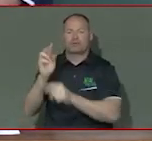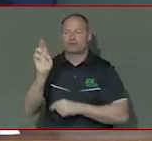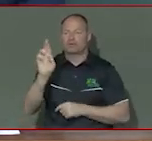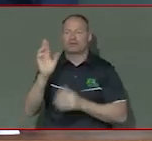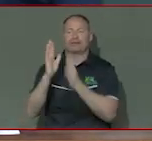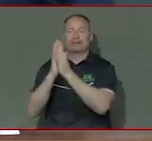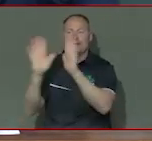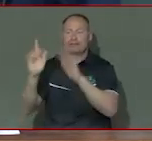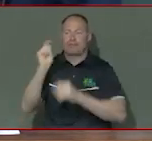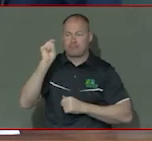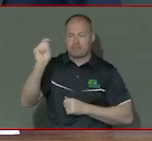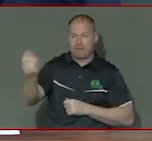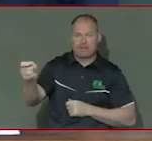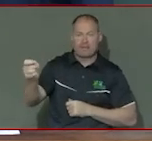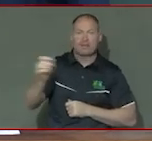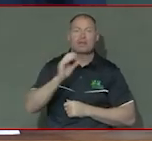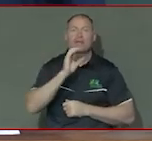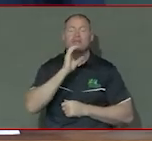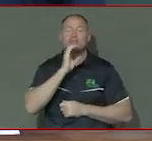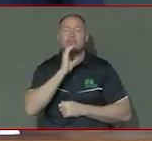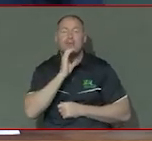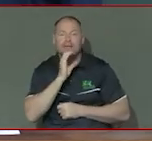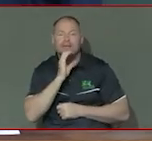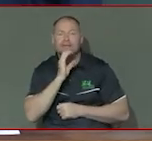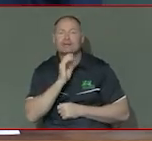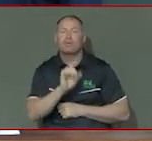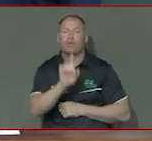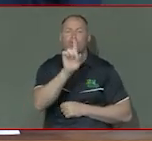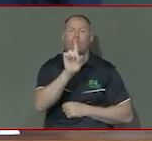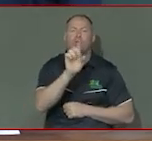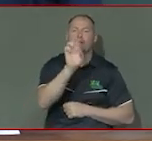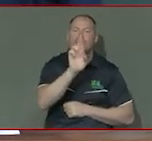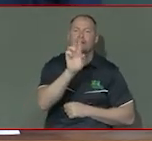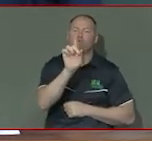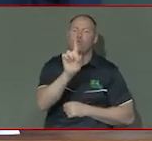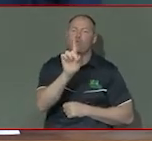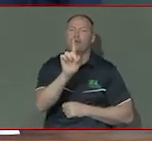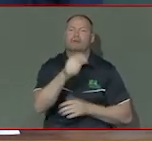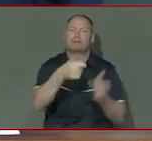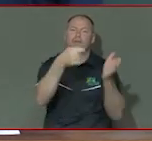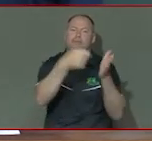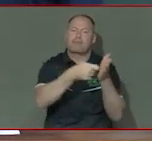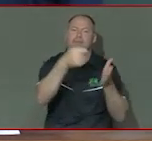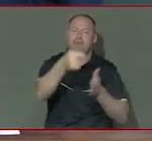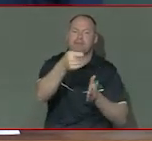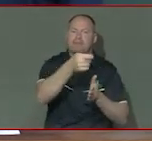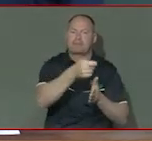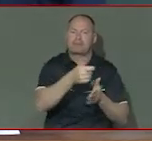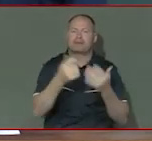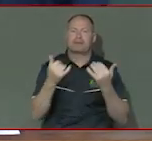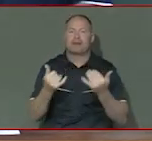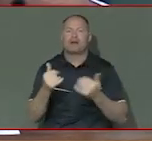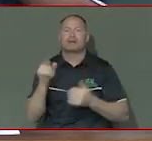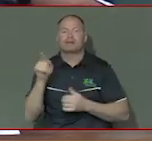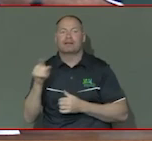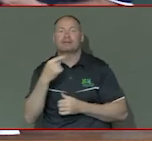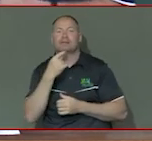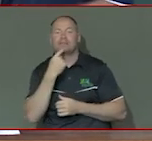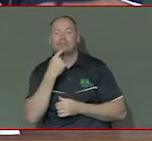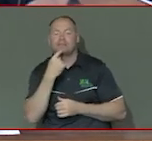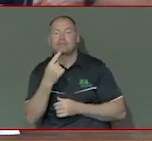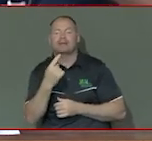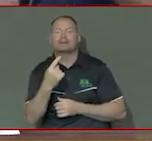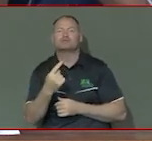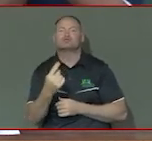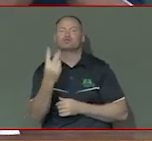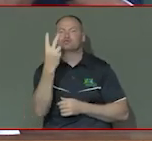All right. This means for every 1 rand we have 20 cents of expenses. So that is bad. It's